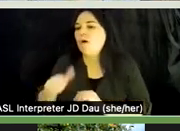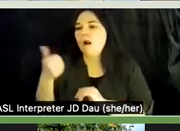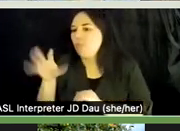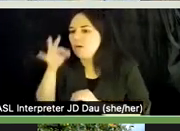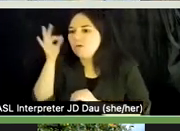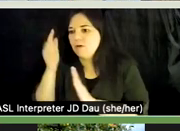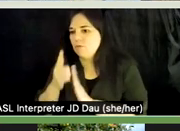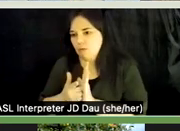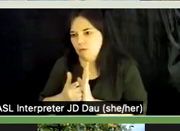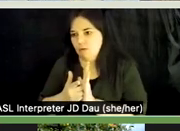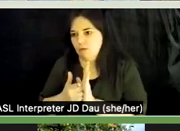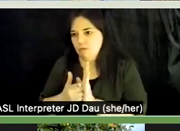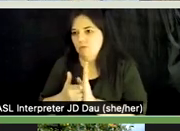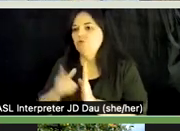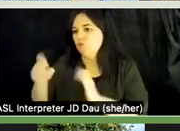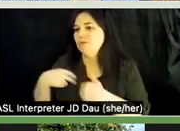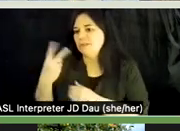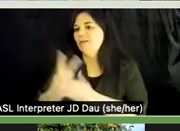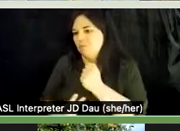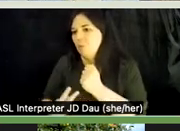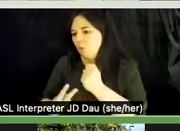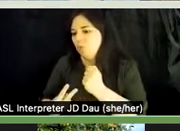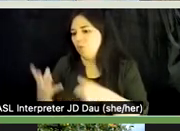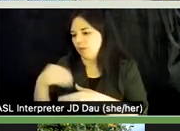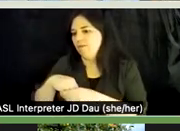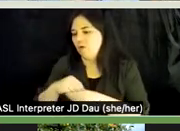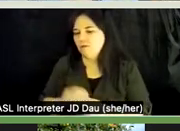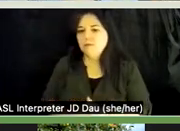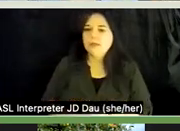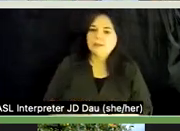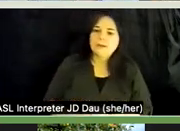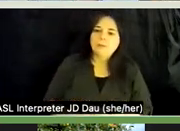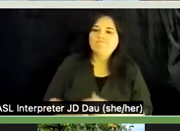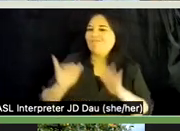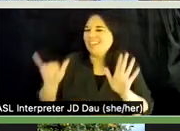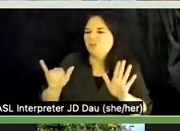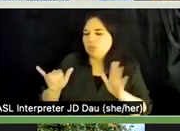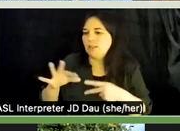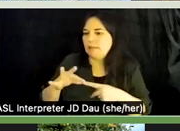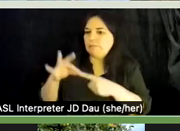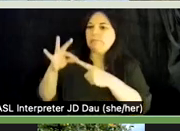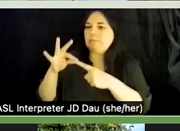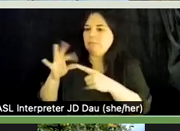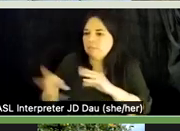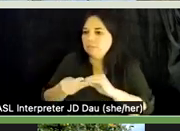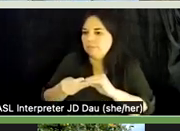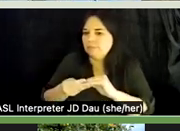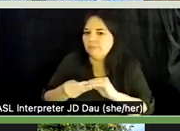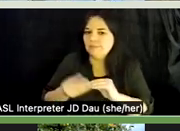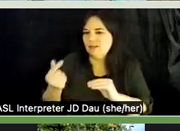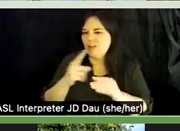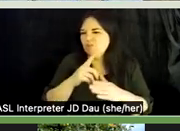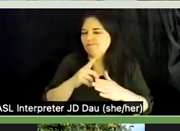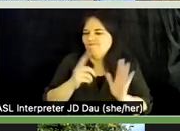law. Right. So just a slight correction to what Laura